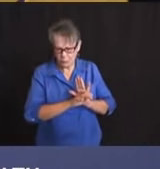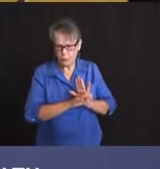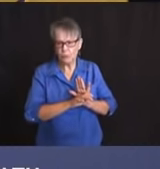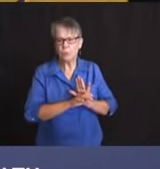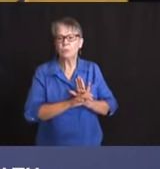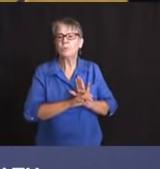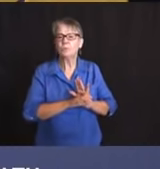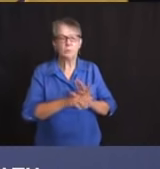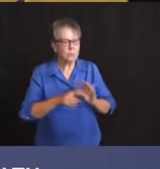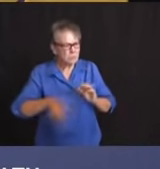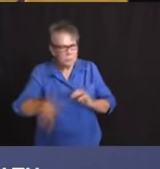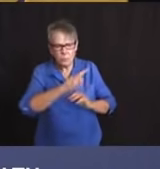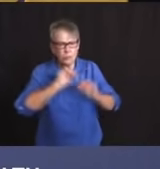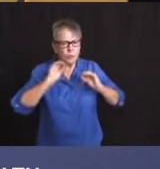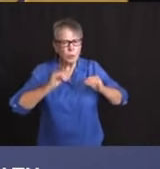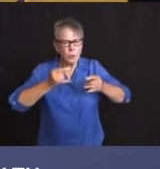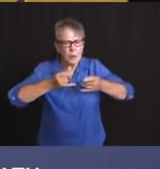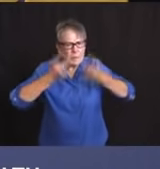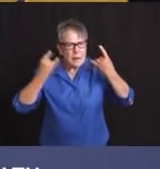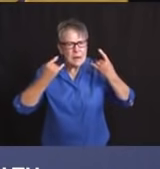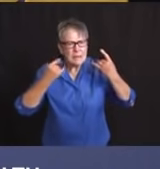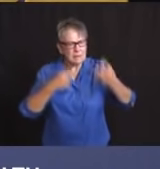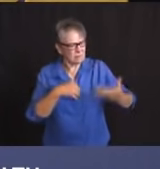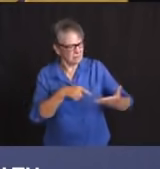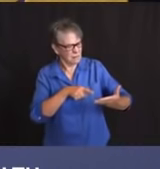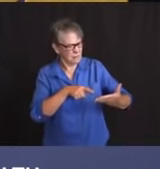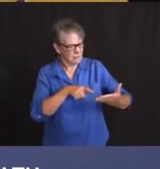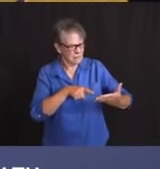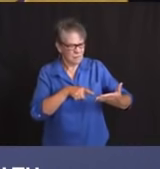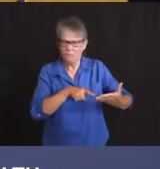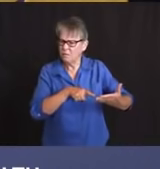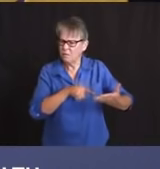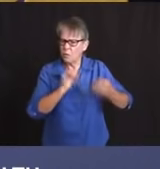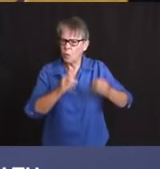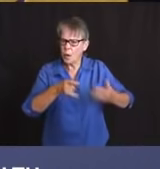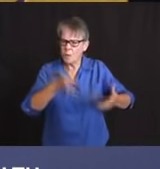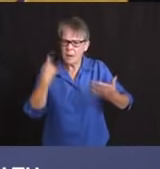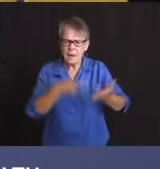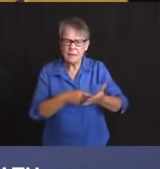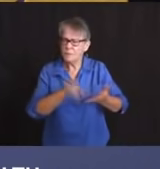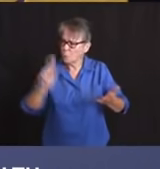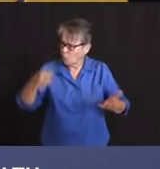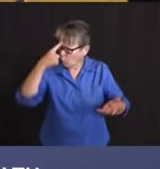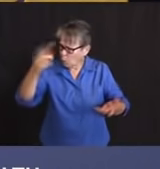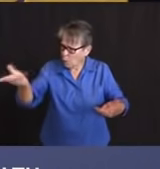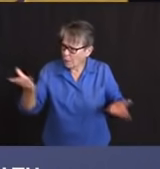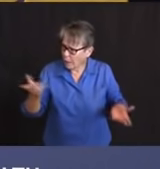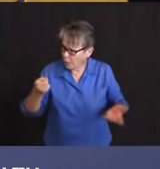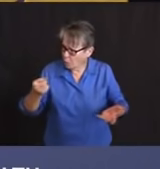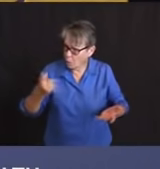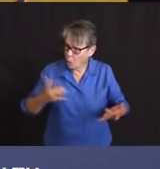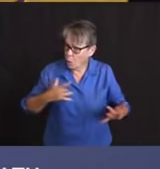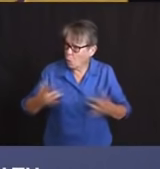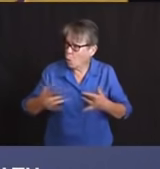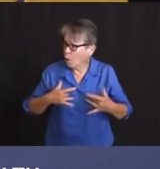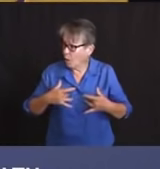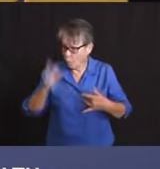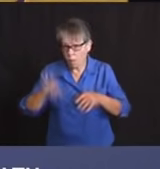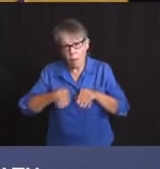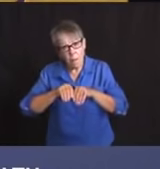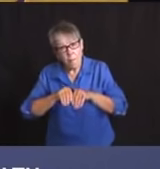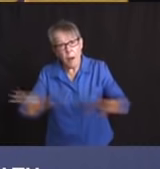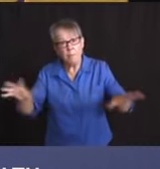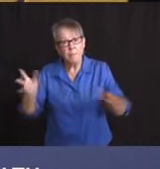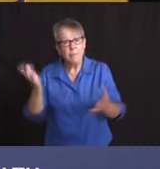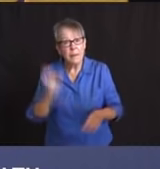mean, looking at that, what goes through your head? Is there any concern of possible spread of the virus? As a general matter, I think